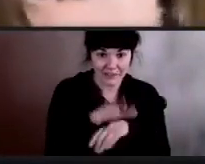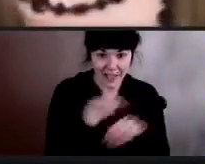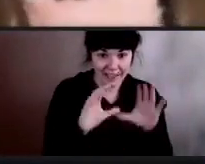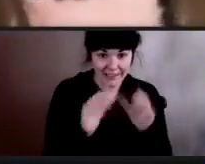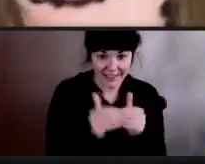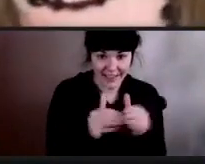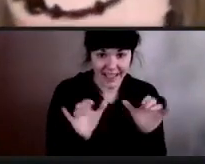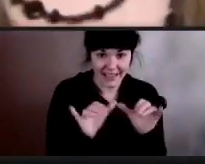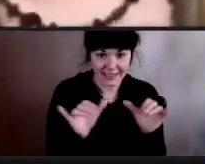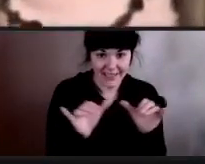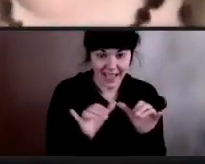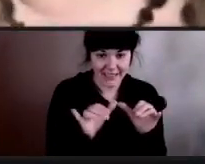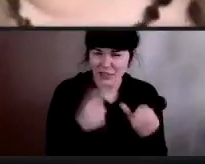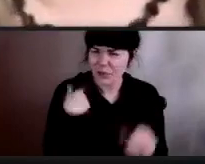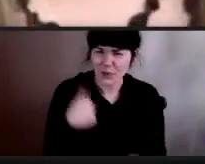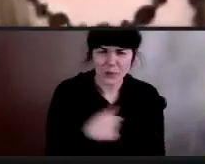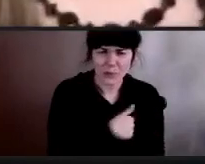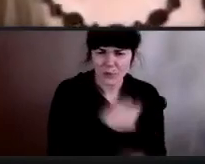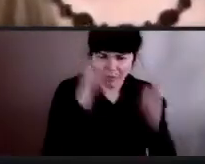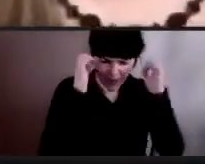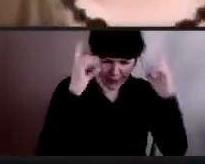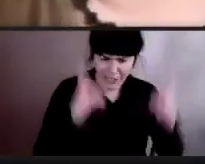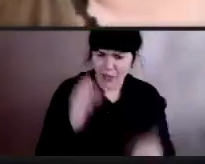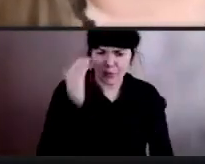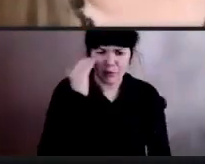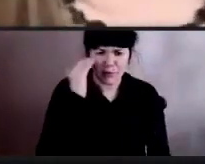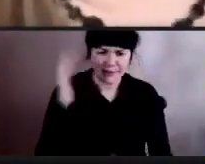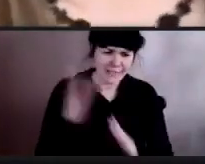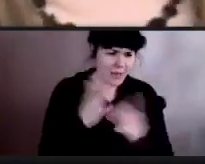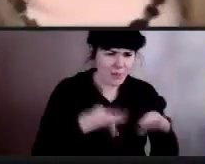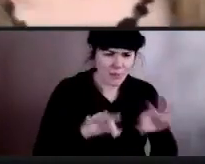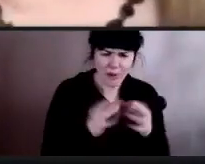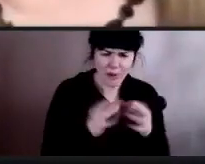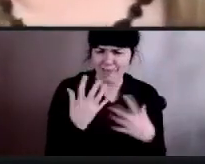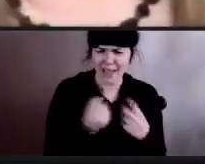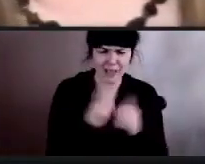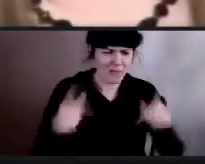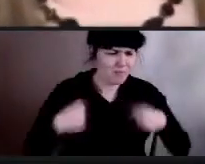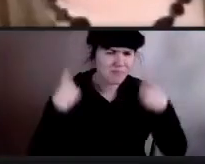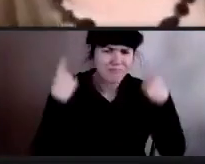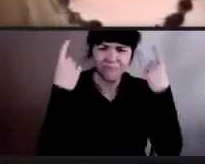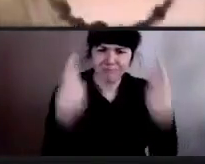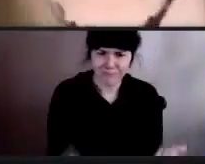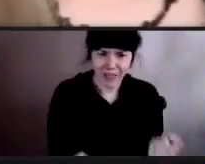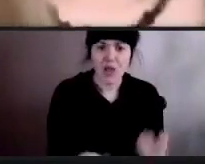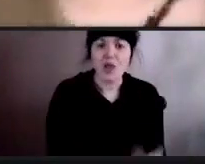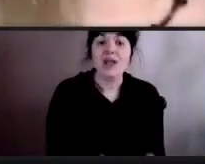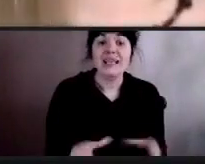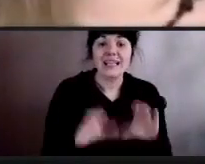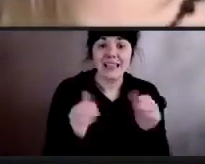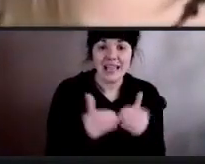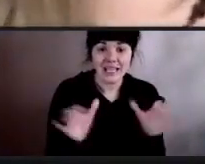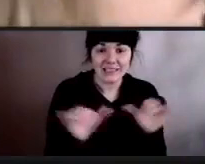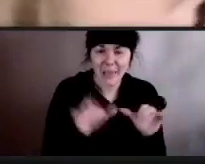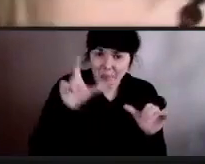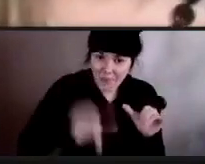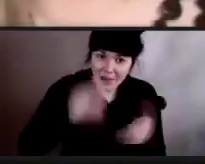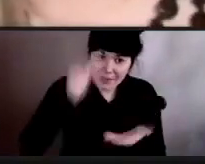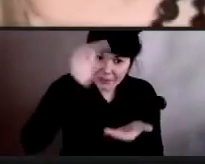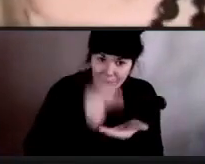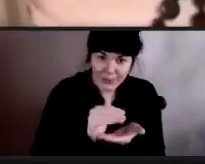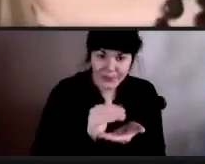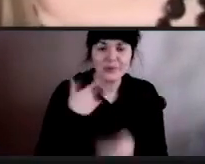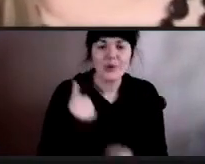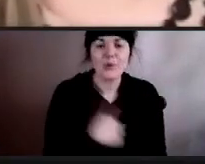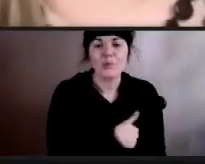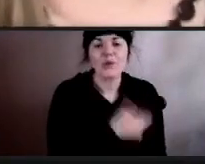class sizes. And so to the extent that we're able to continue to do that, we will absolutely do that. And